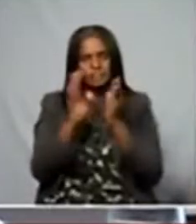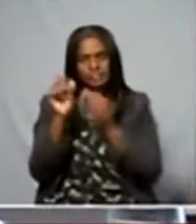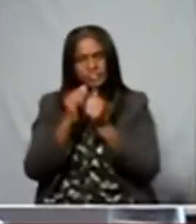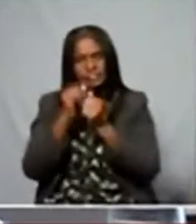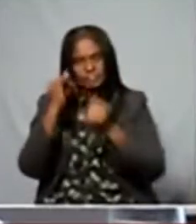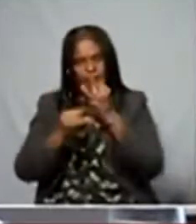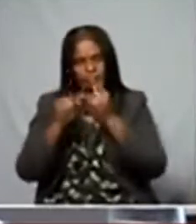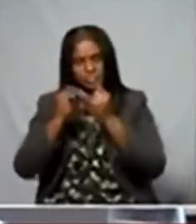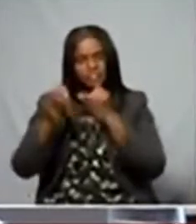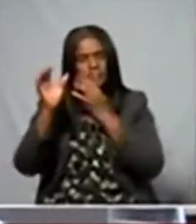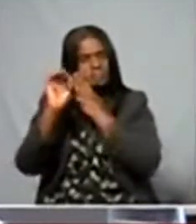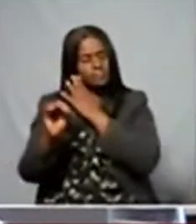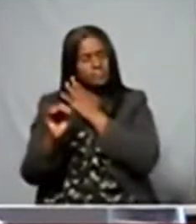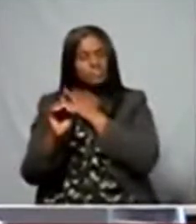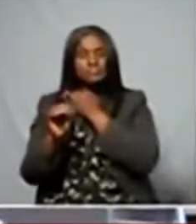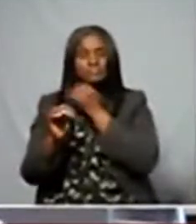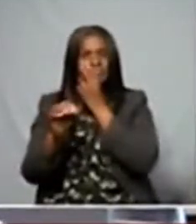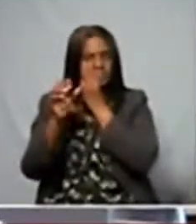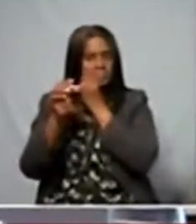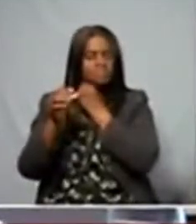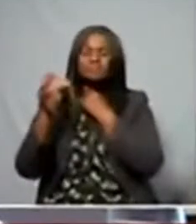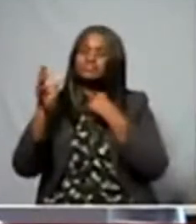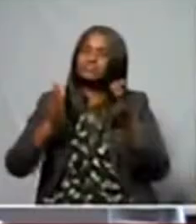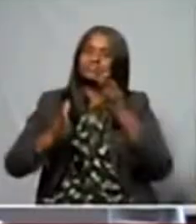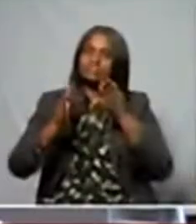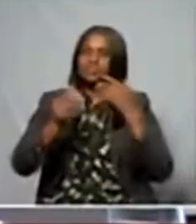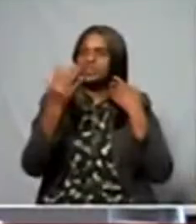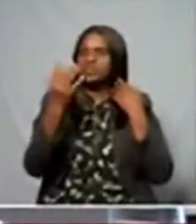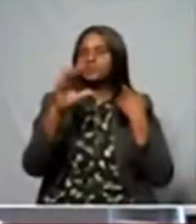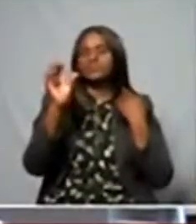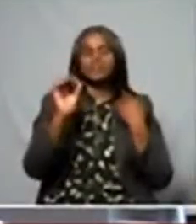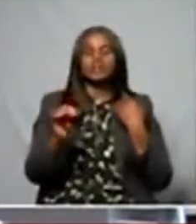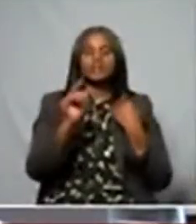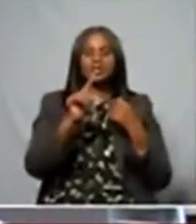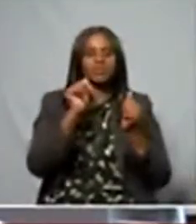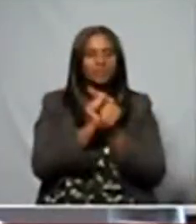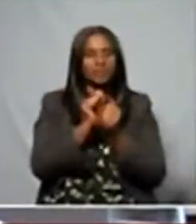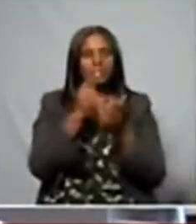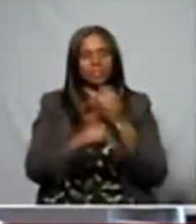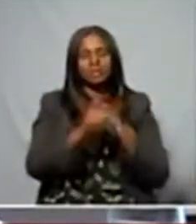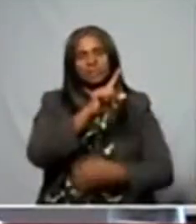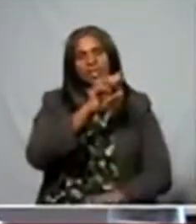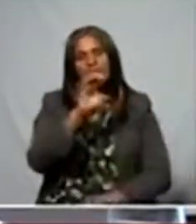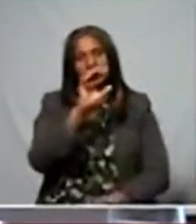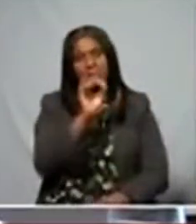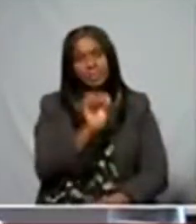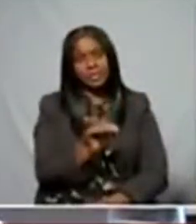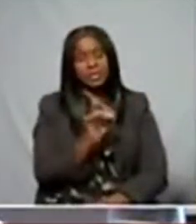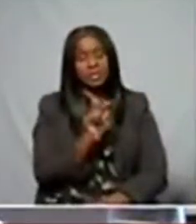completion rates ranging between 15% and 100%.